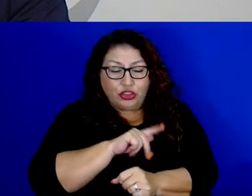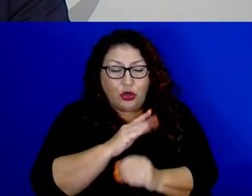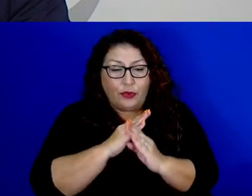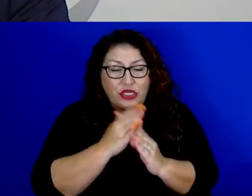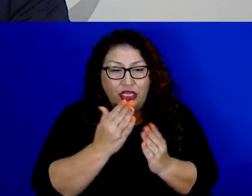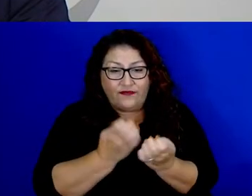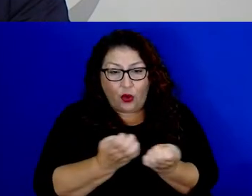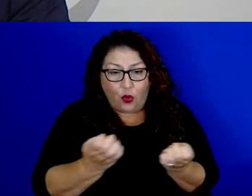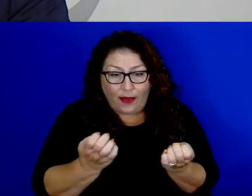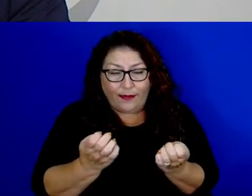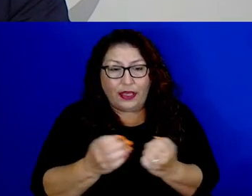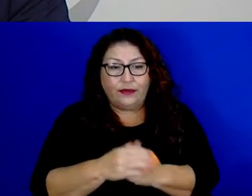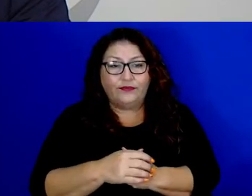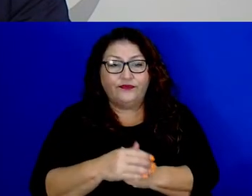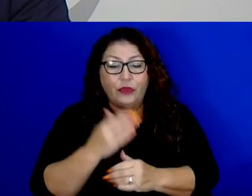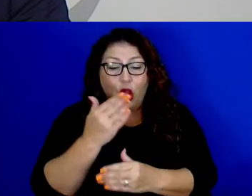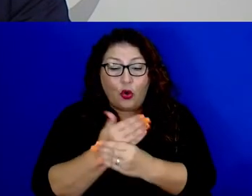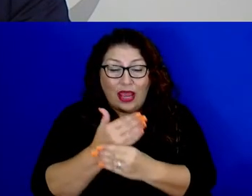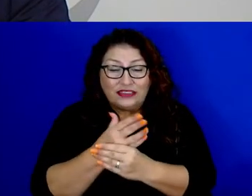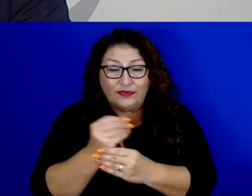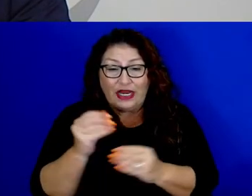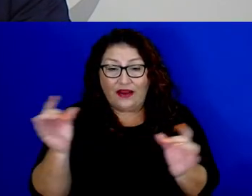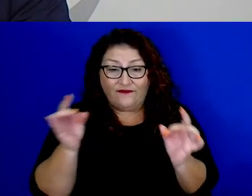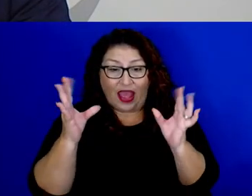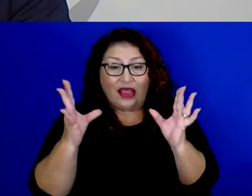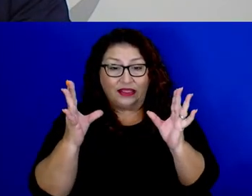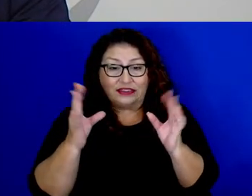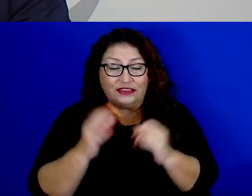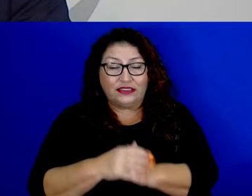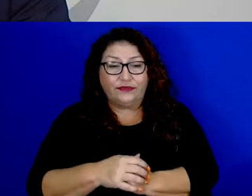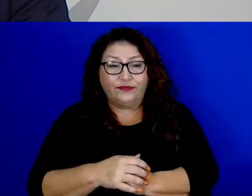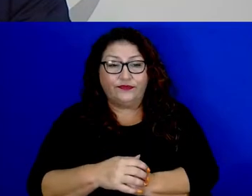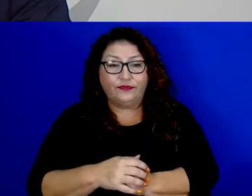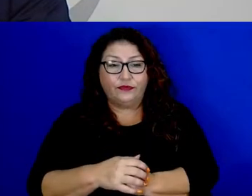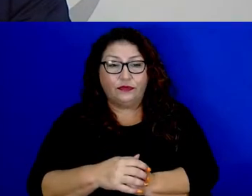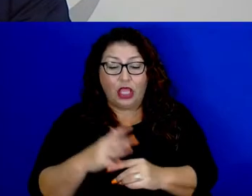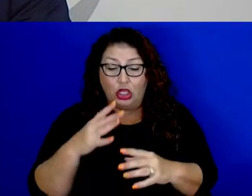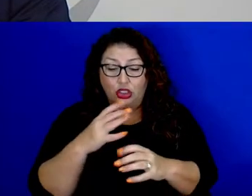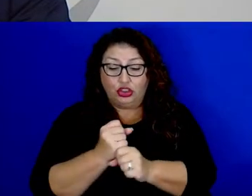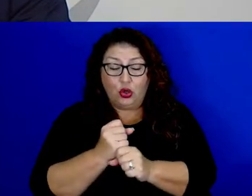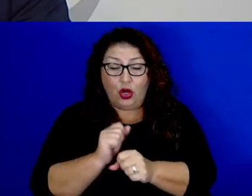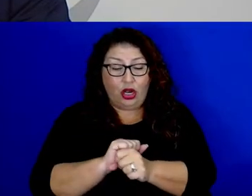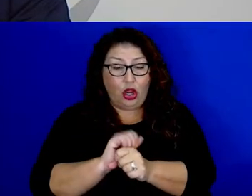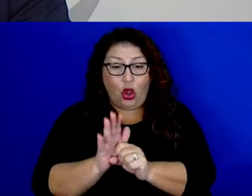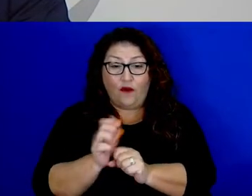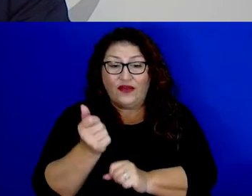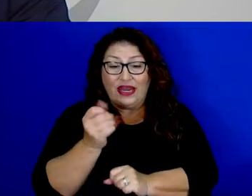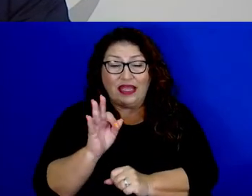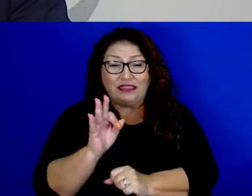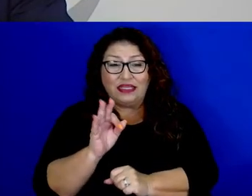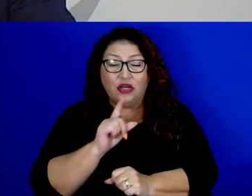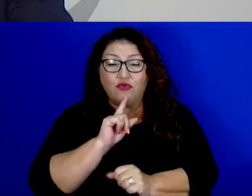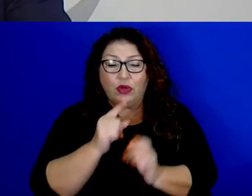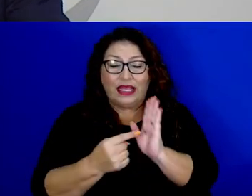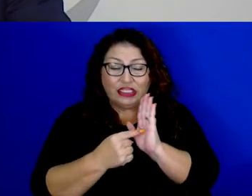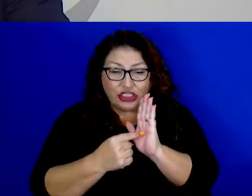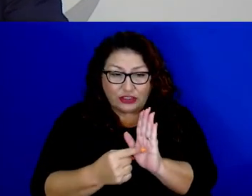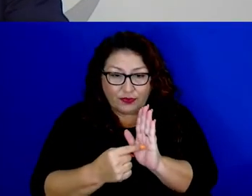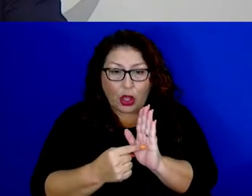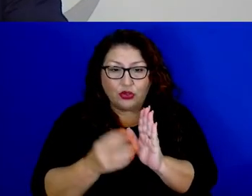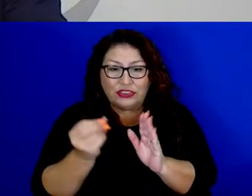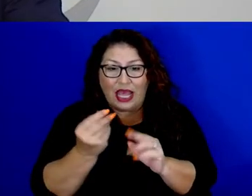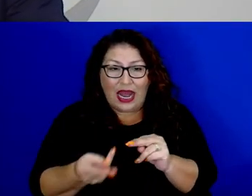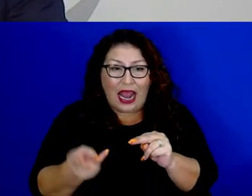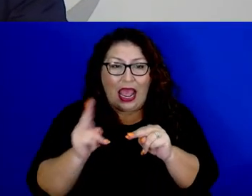harassment, violence. In short, COVID-19 has exposed and amplified